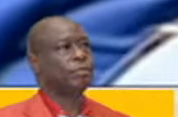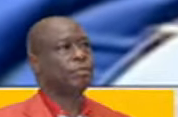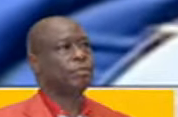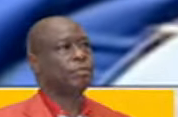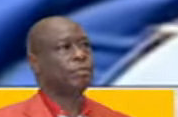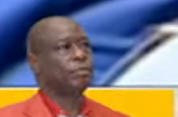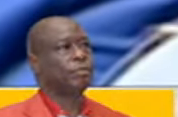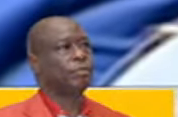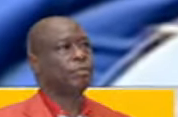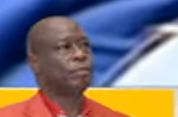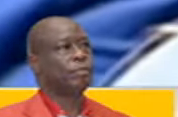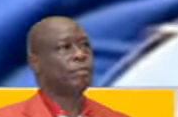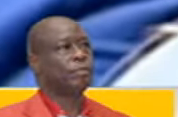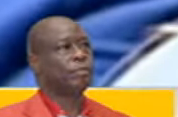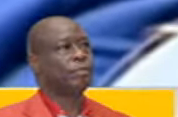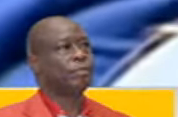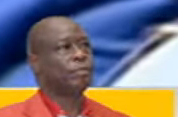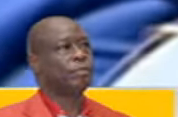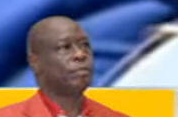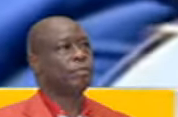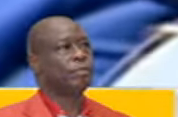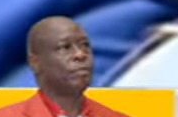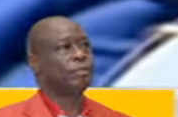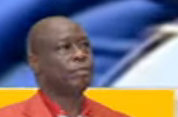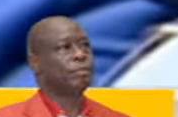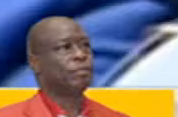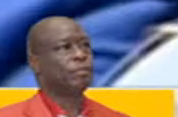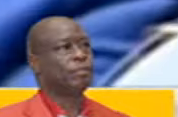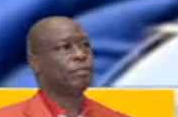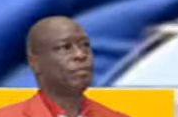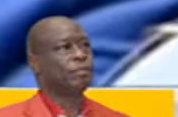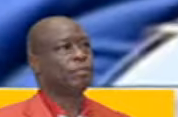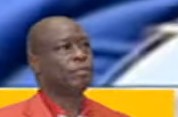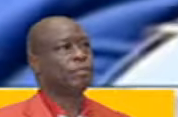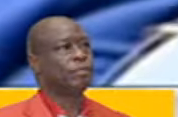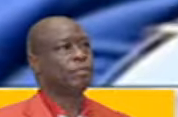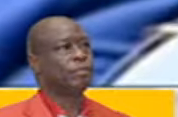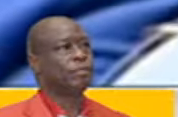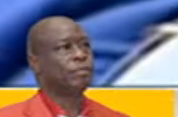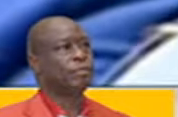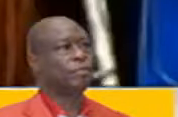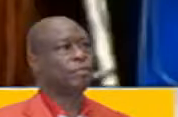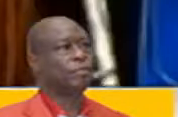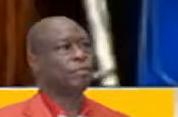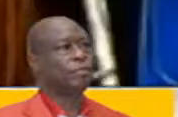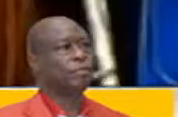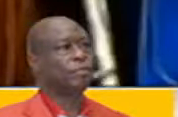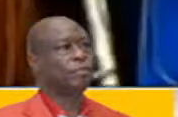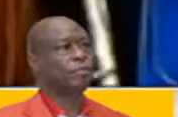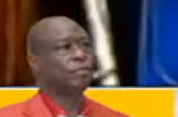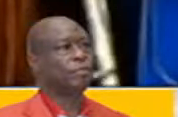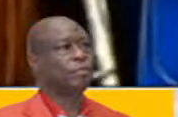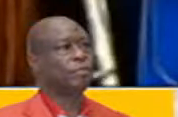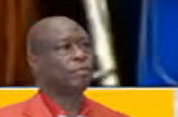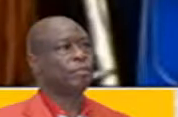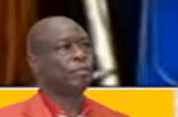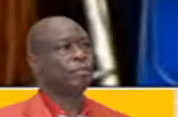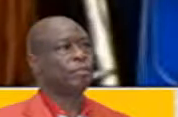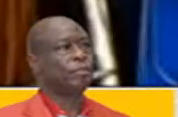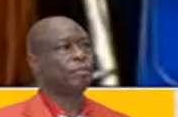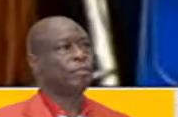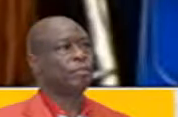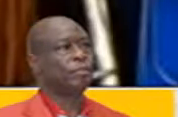27th February 2024. This is the estate of the late Nderitu Gachagua. And what does it tell us about